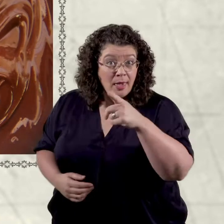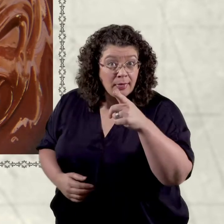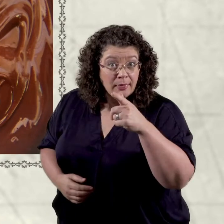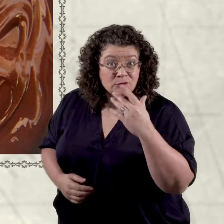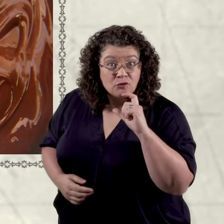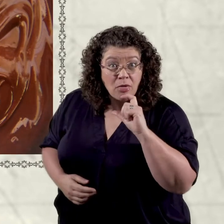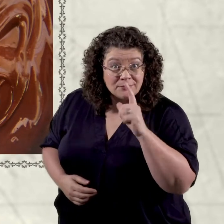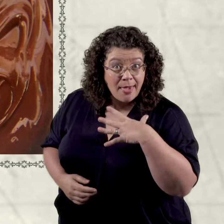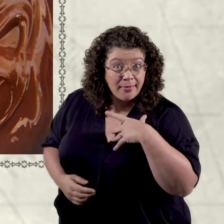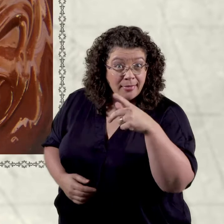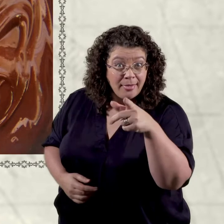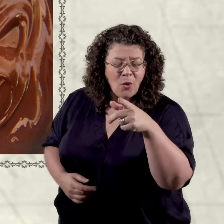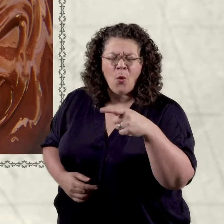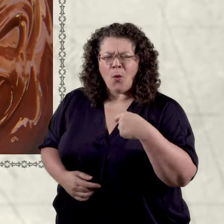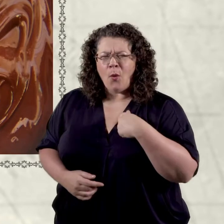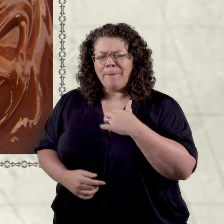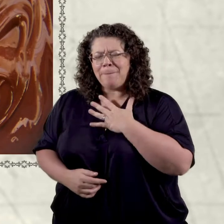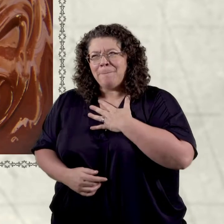Do you like chocolate?